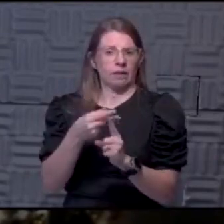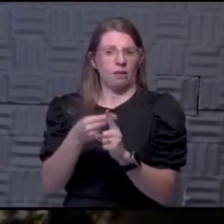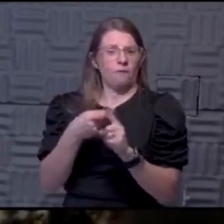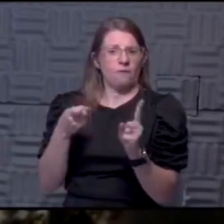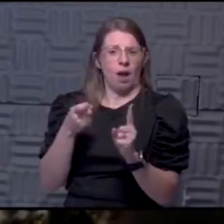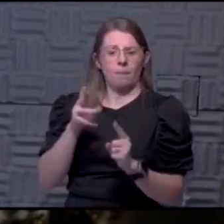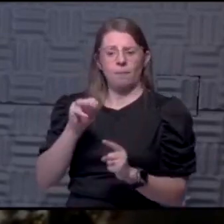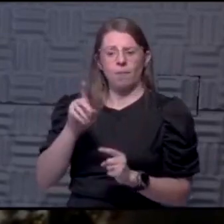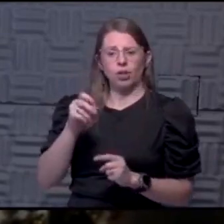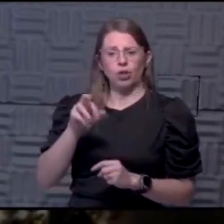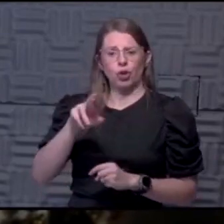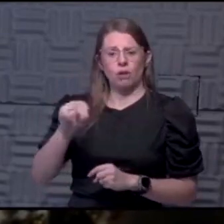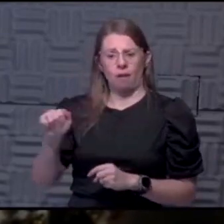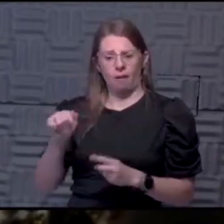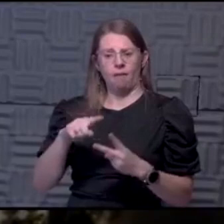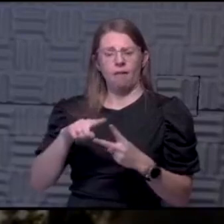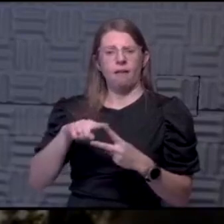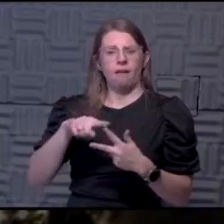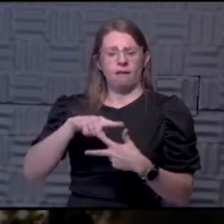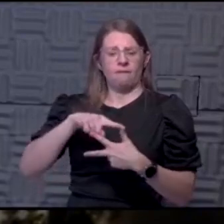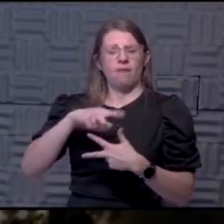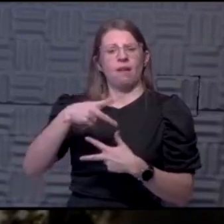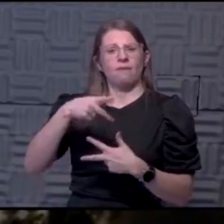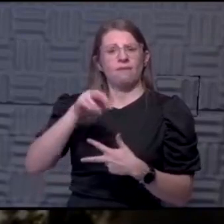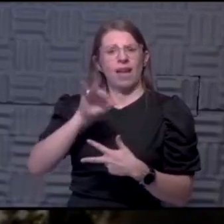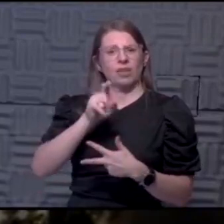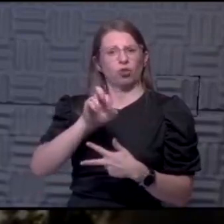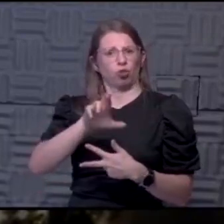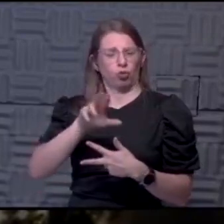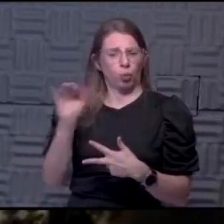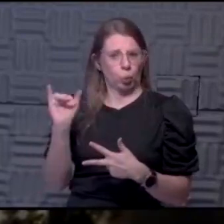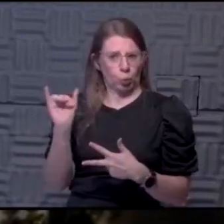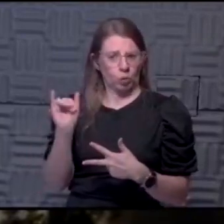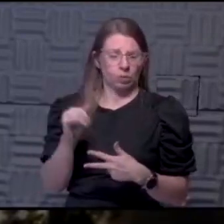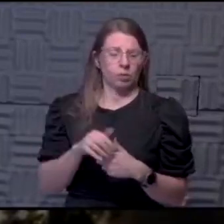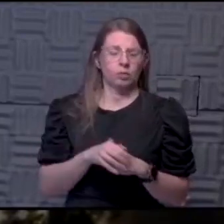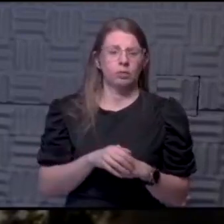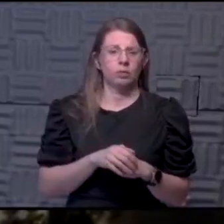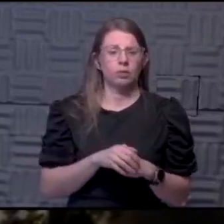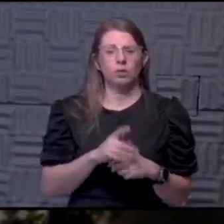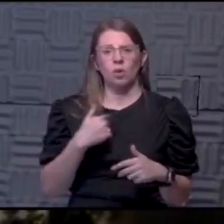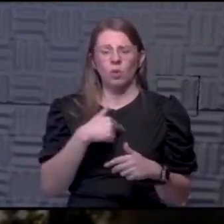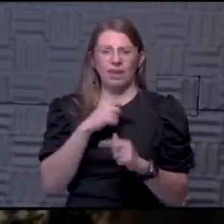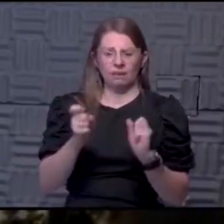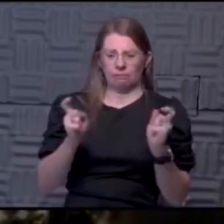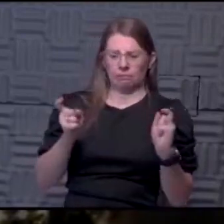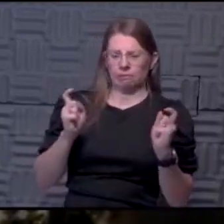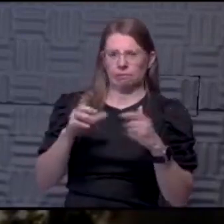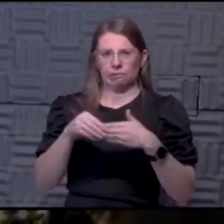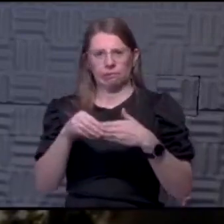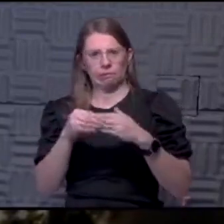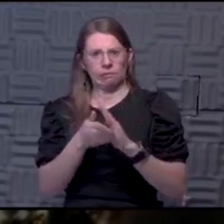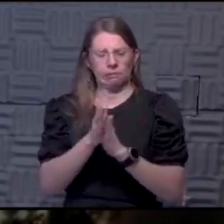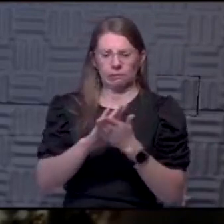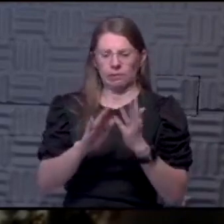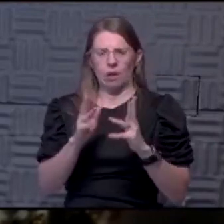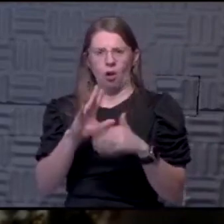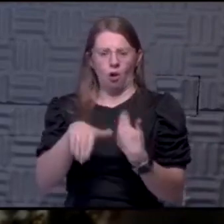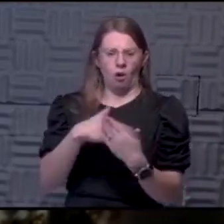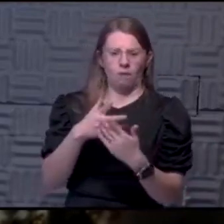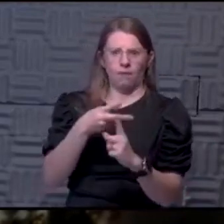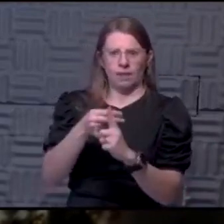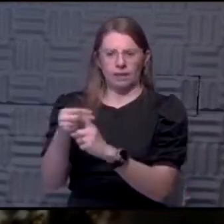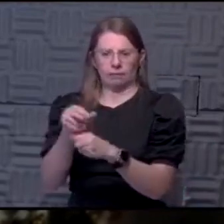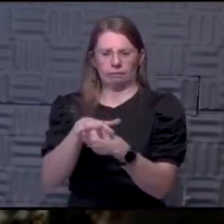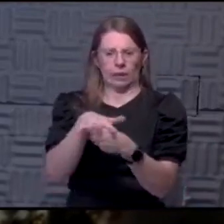the Moderna and Pfizer as well. Again, these things, we've had to be nimble and adjust, and all the vaccinating sites have as